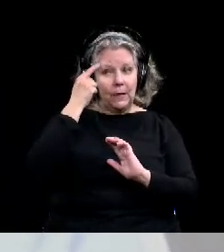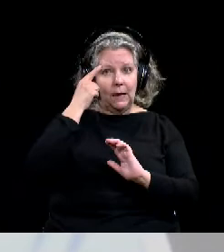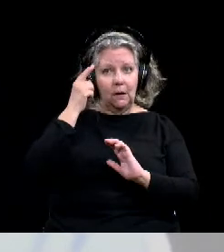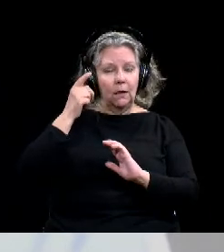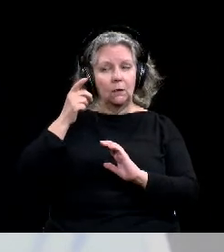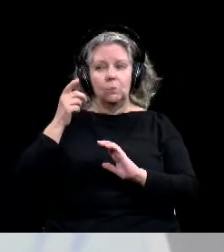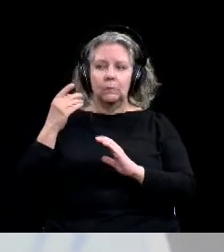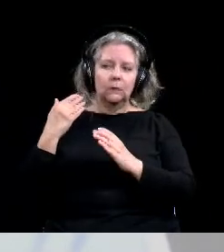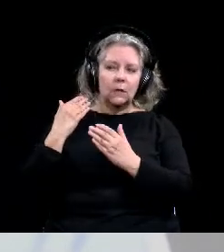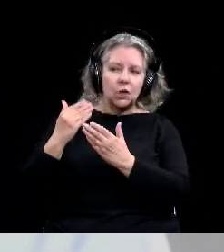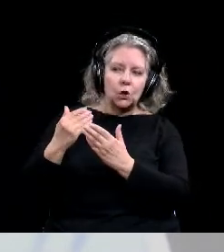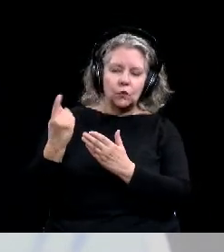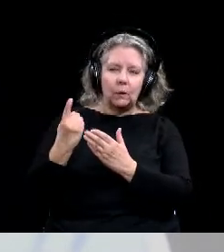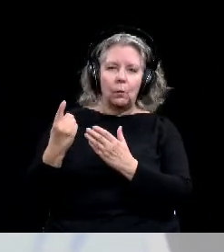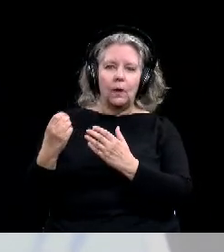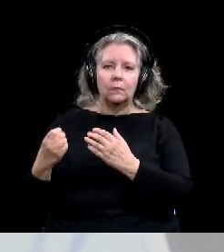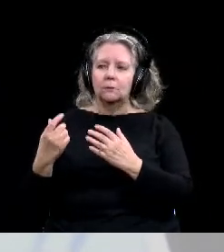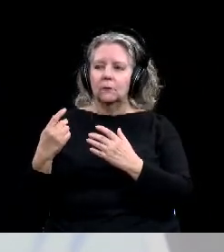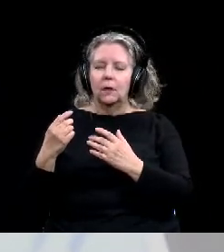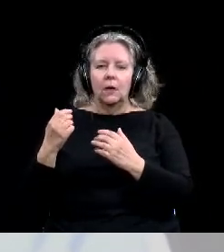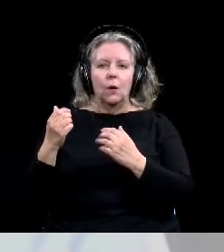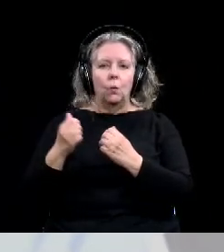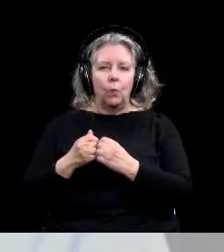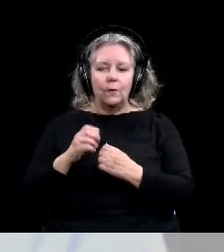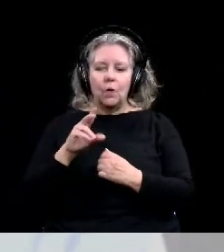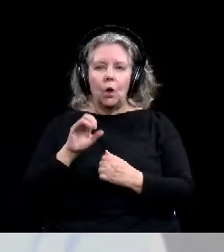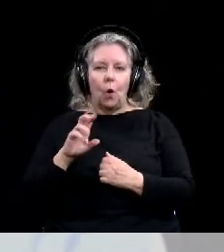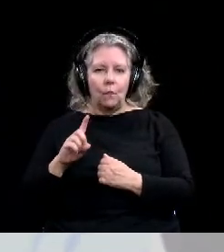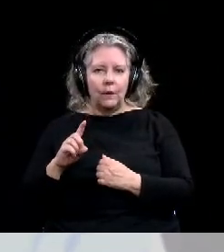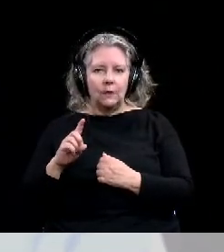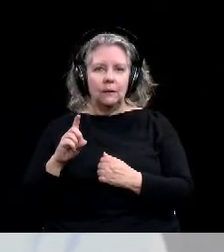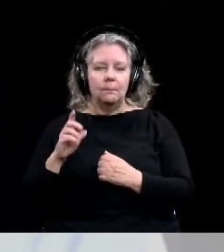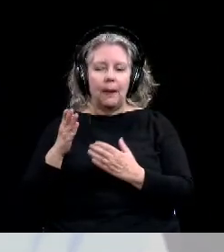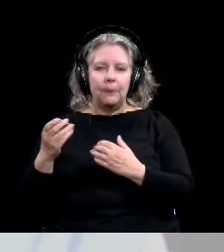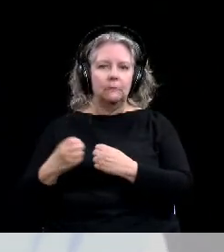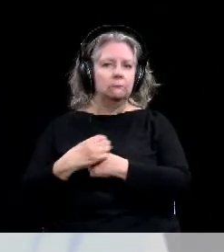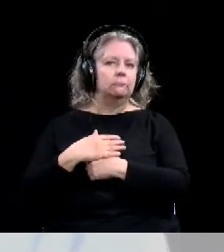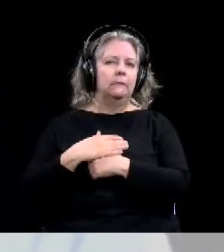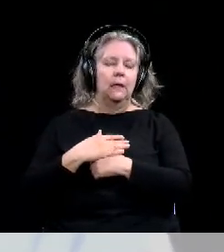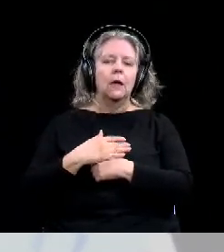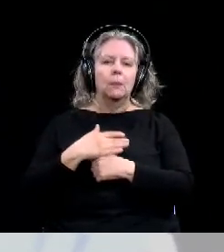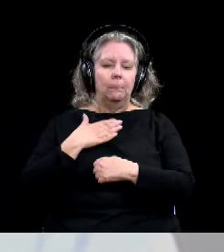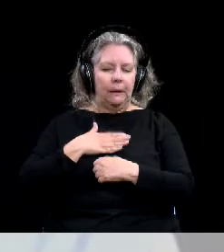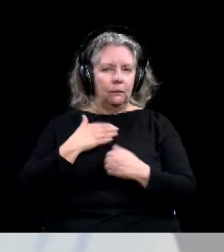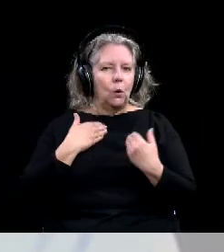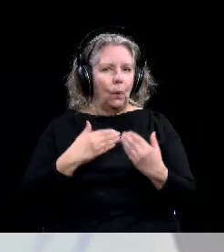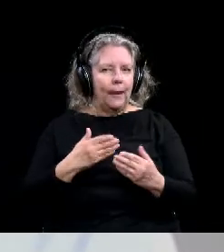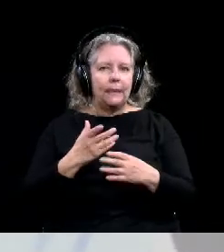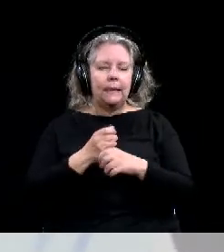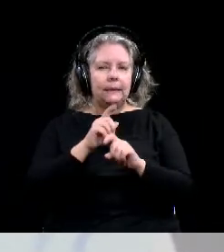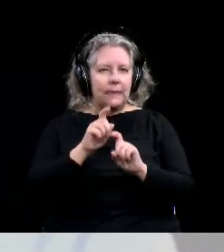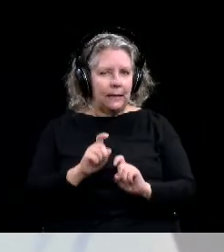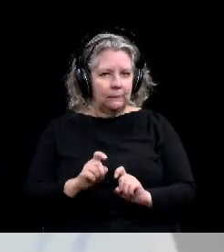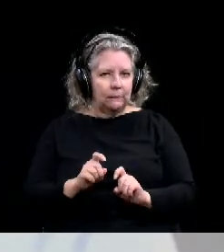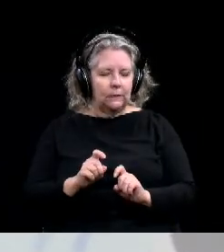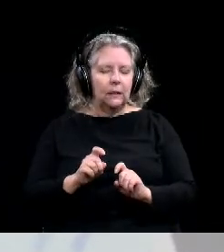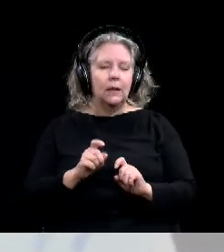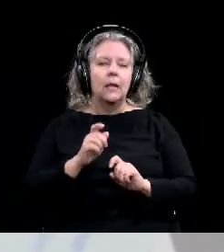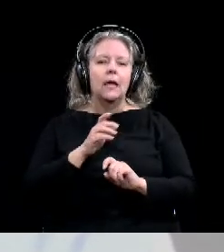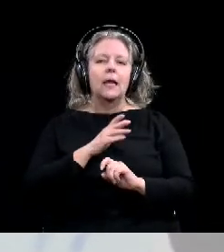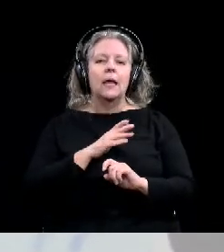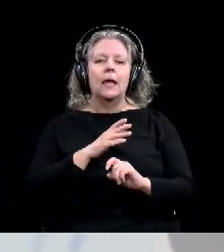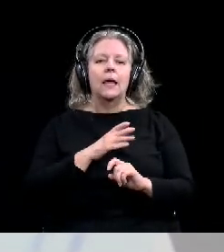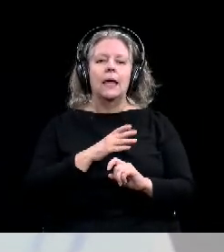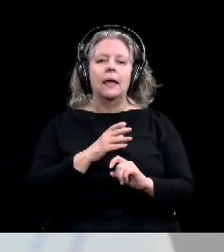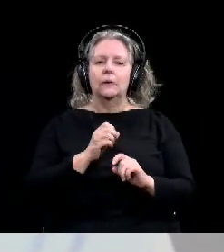We've got to keep driving that positivity rate down. Let's capitalize on this momentum. We have seen a decrease in public testing as well as